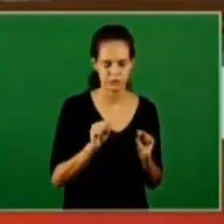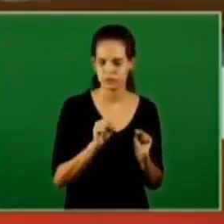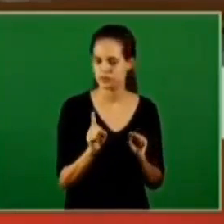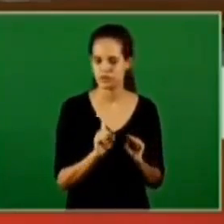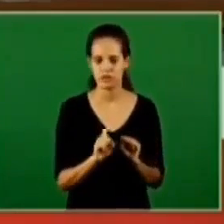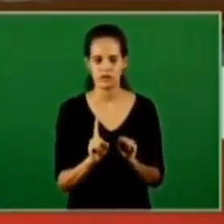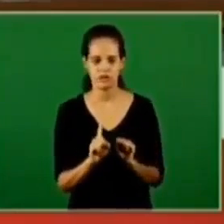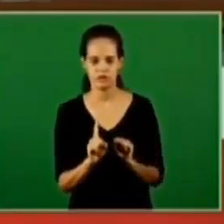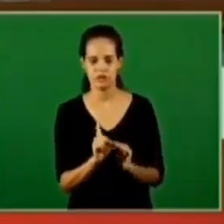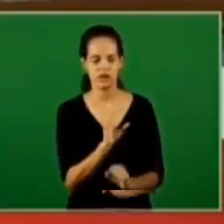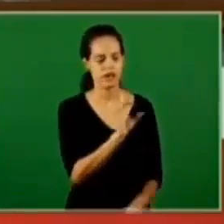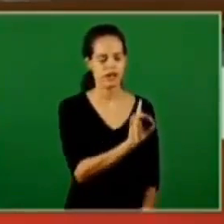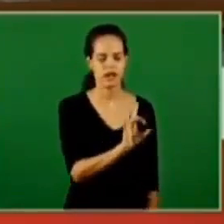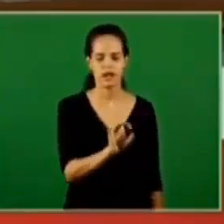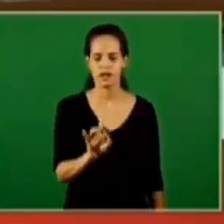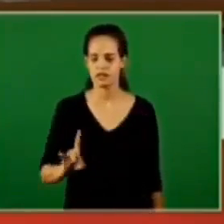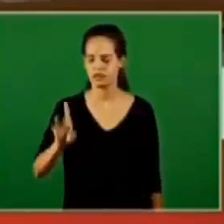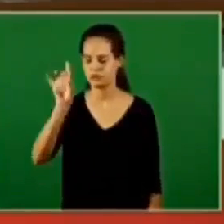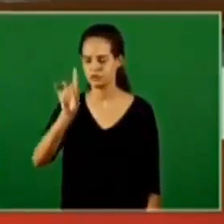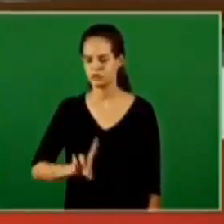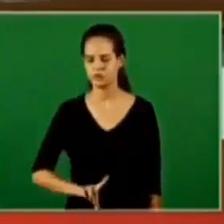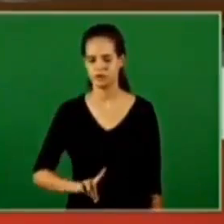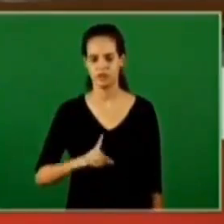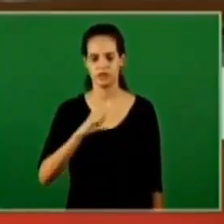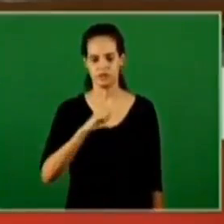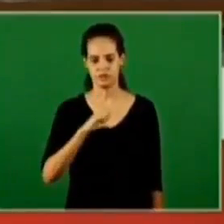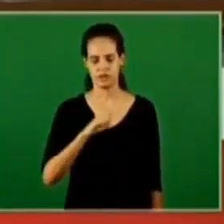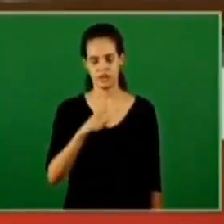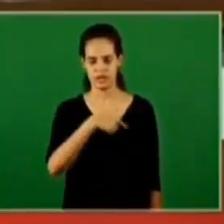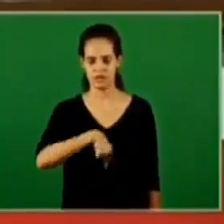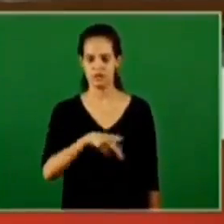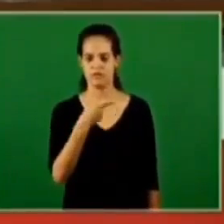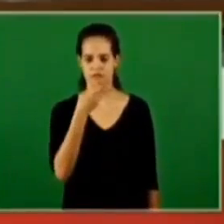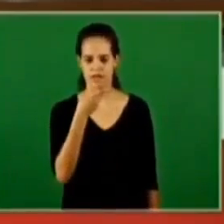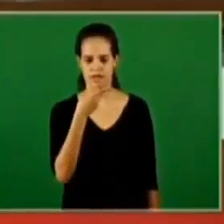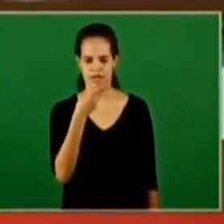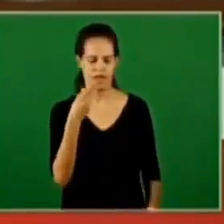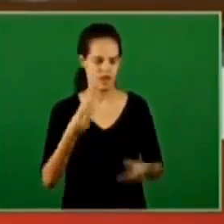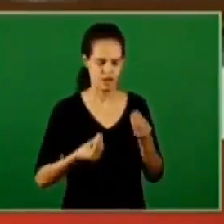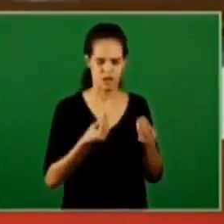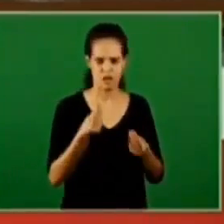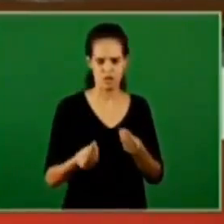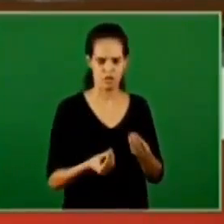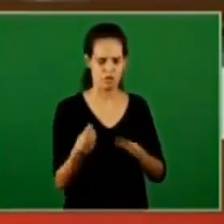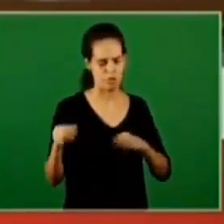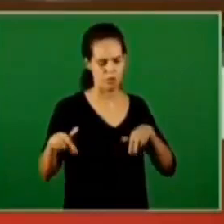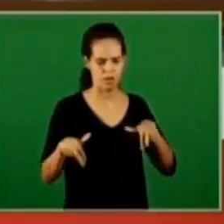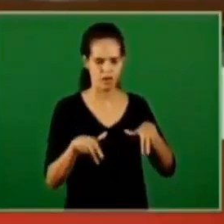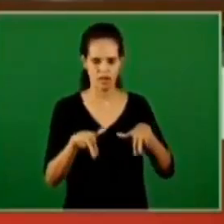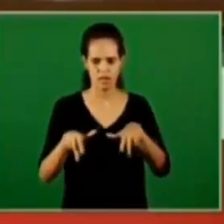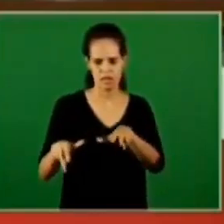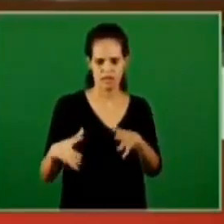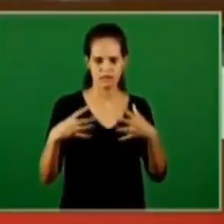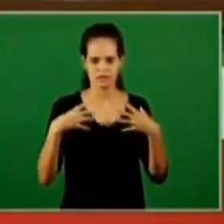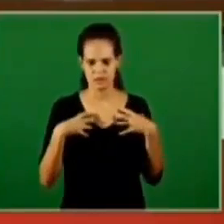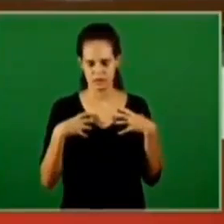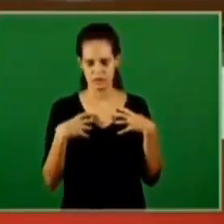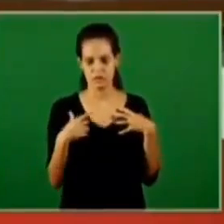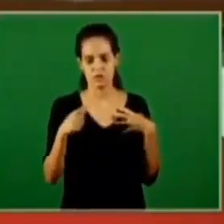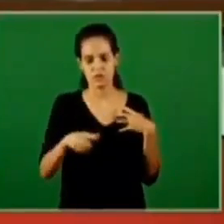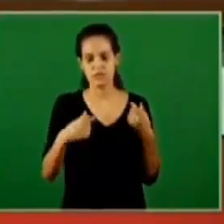involved, so that you don't bring harm to others. We're not here to dictate faction. A fashion